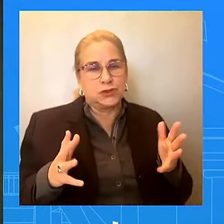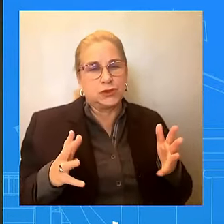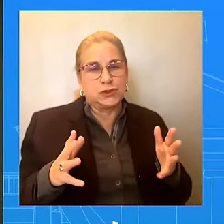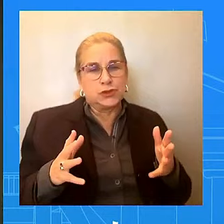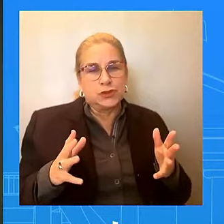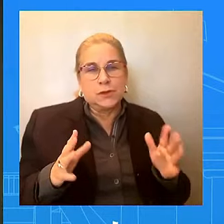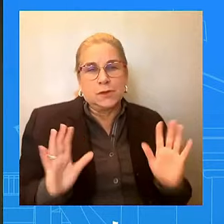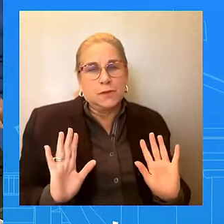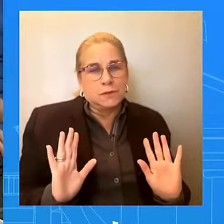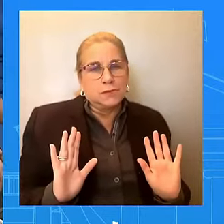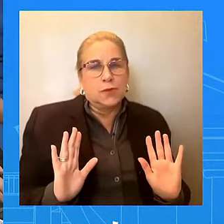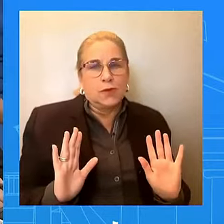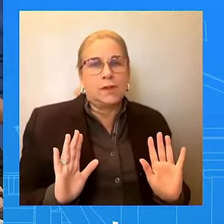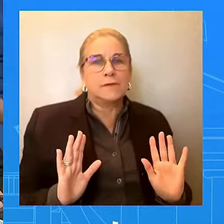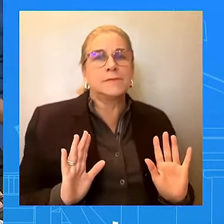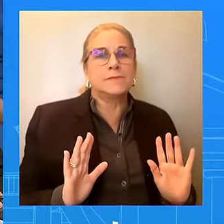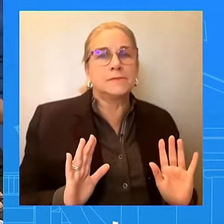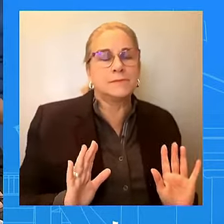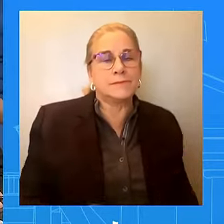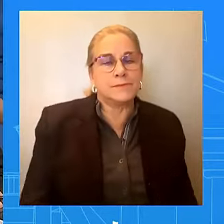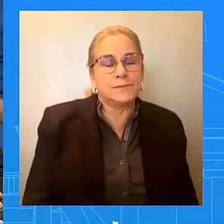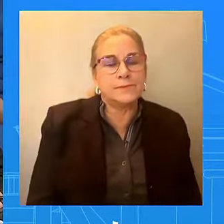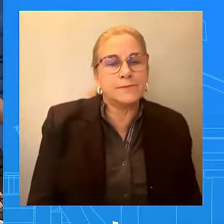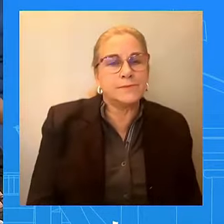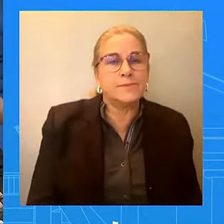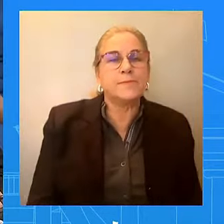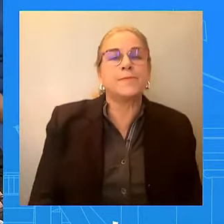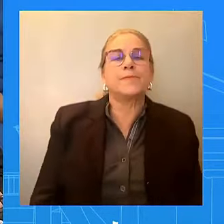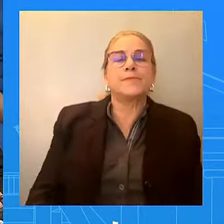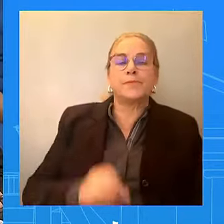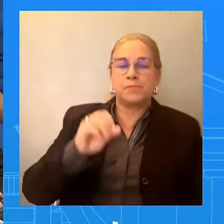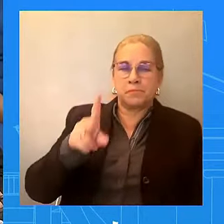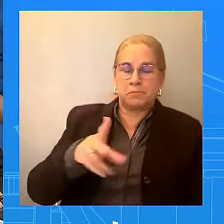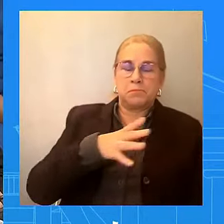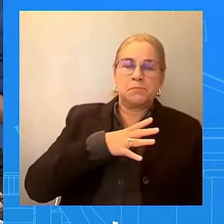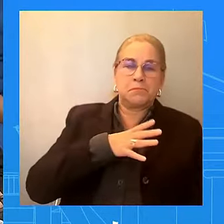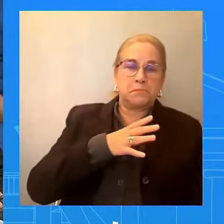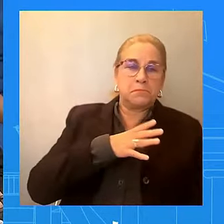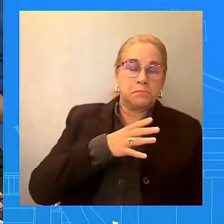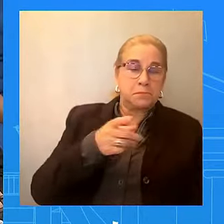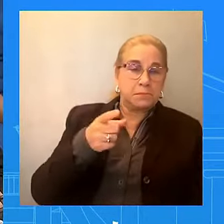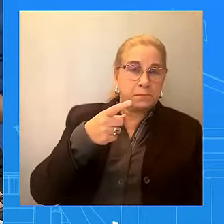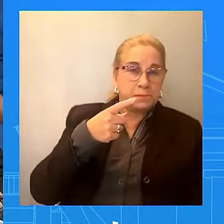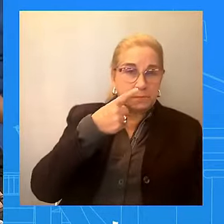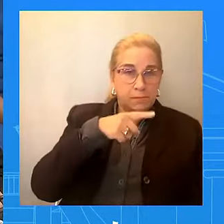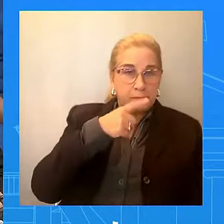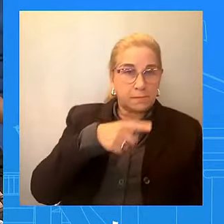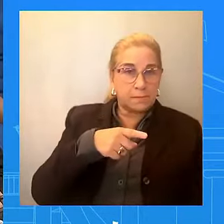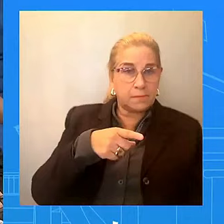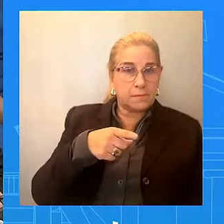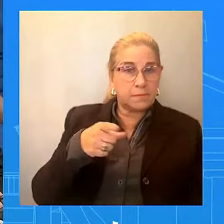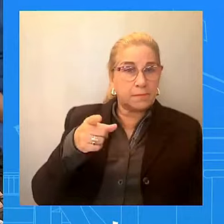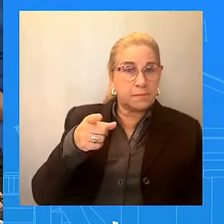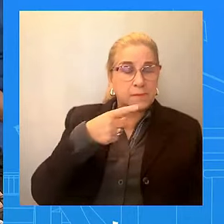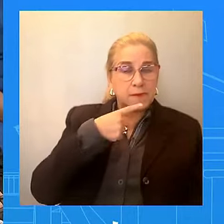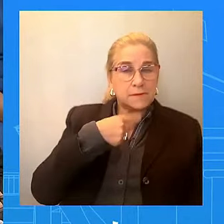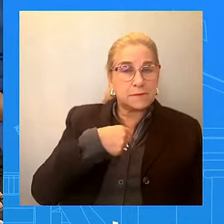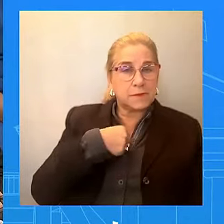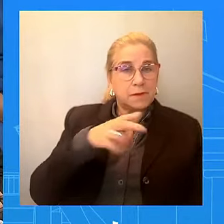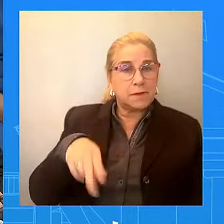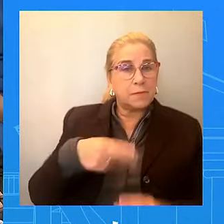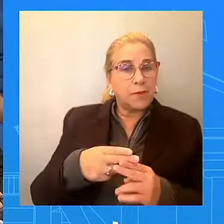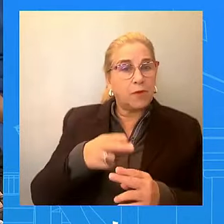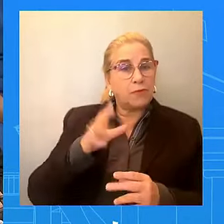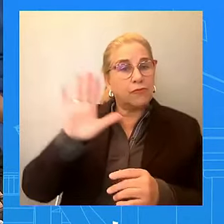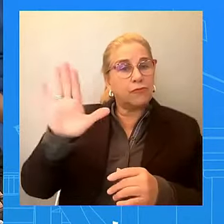Mr. Secretary, can you assure people that appropriate steps have been taken to secure the country against these kinds of threats? Because the